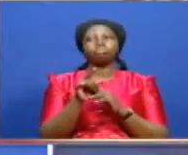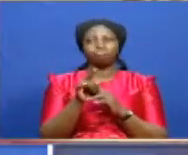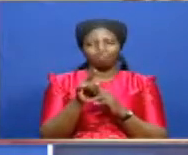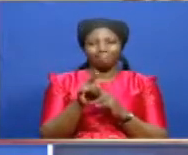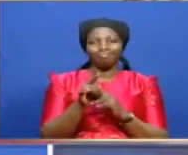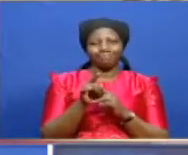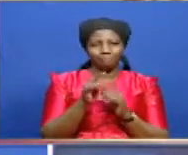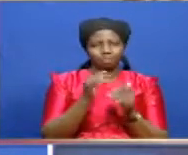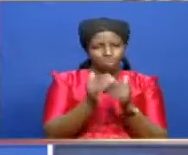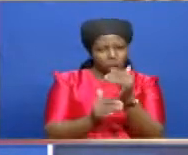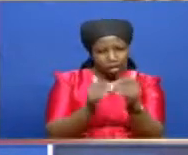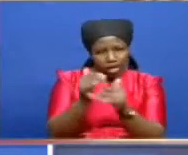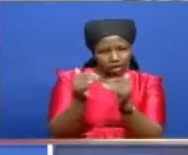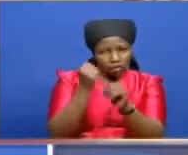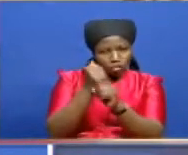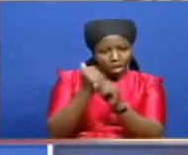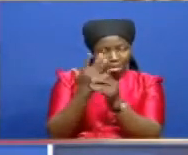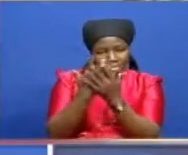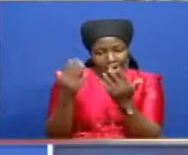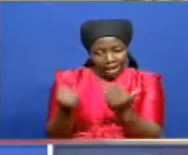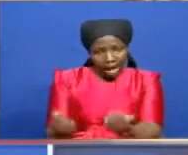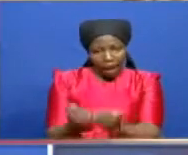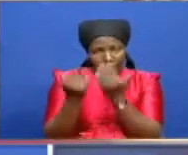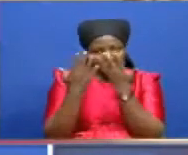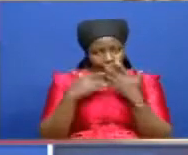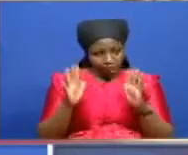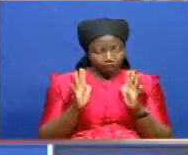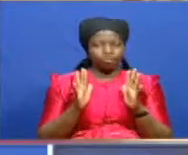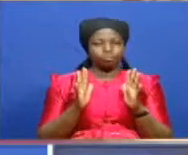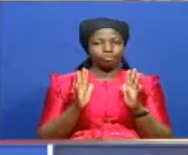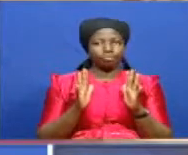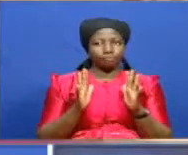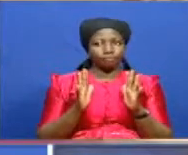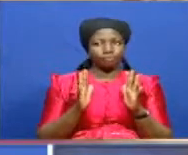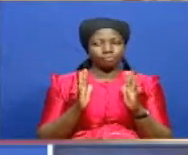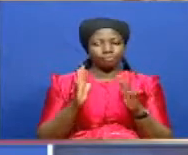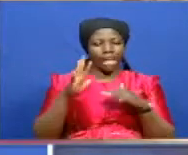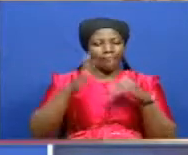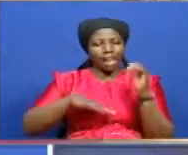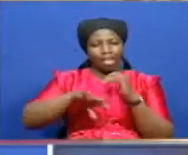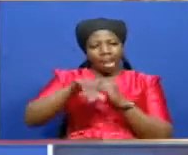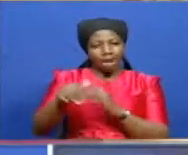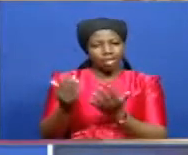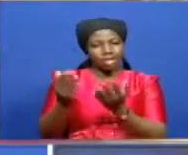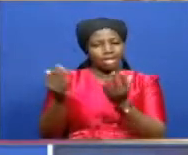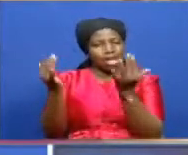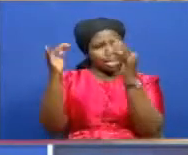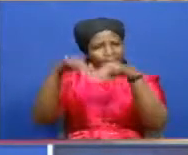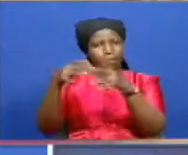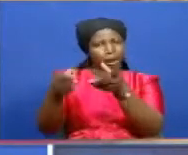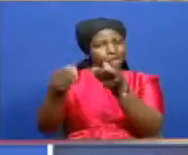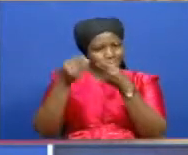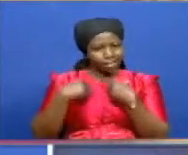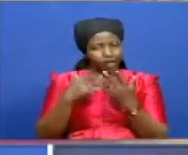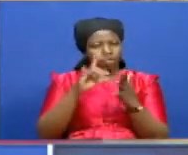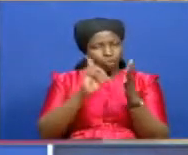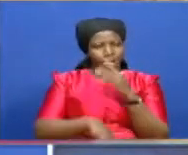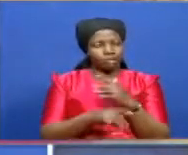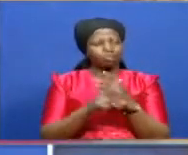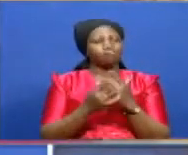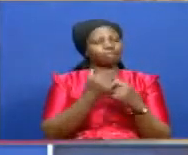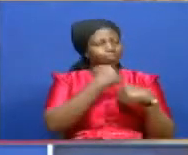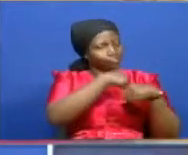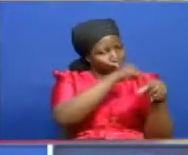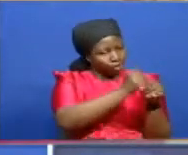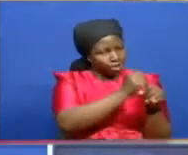place. Instead of the County Assembly receiving what is prepared by the